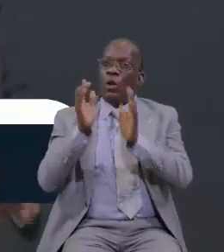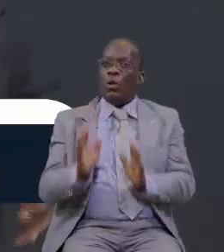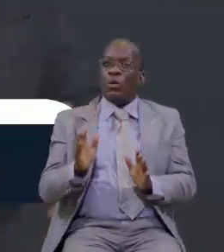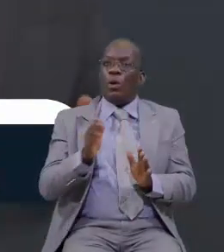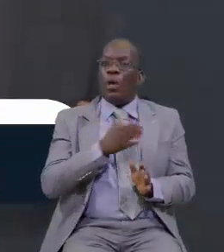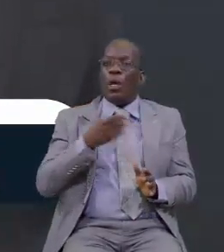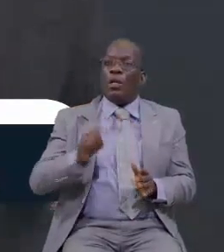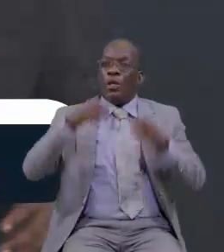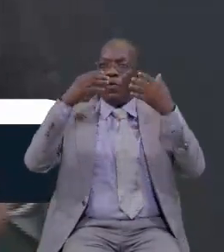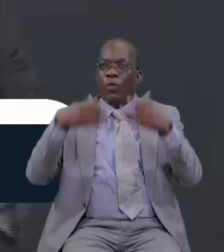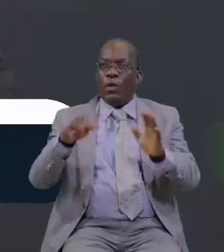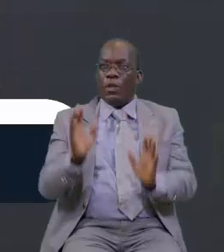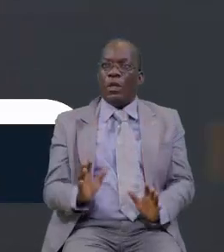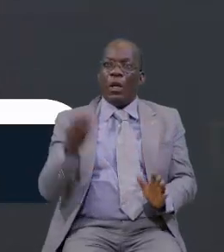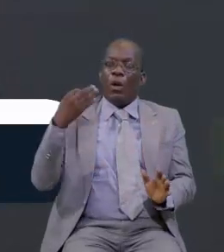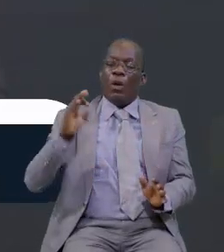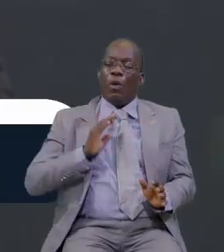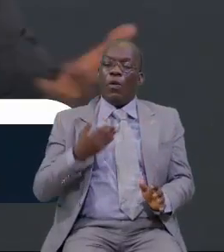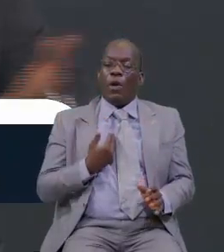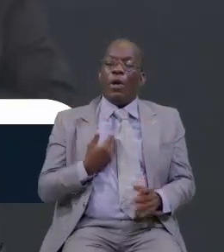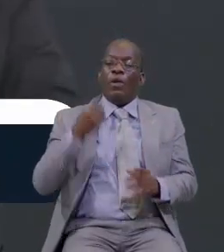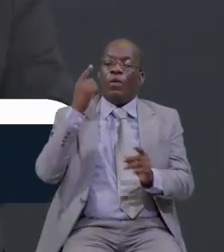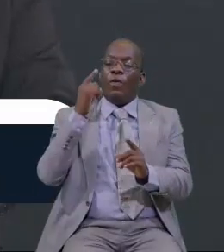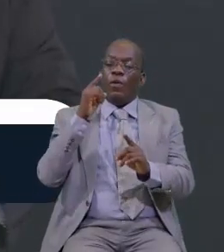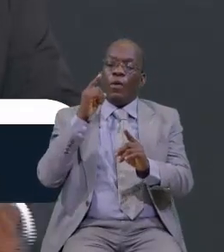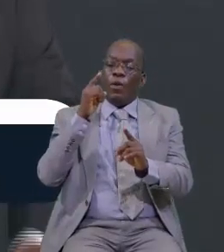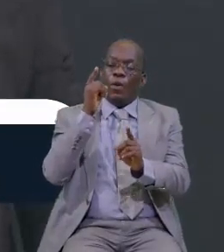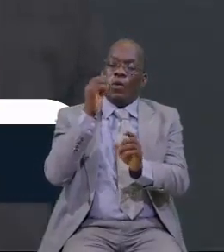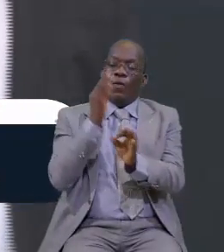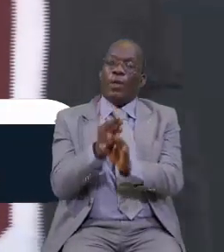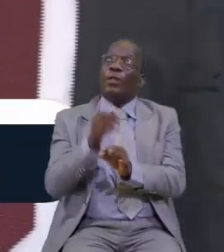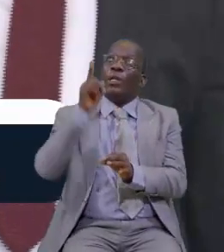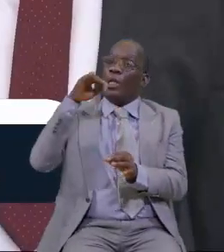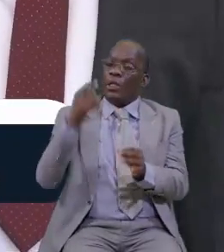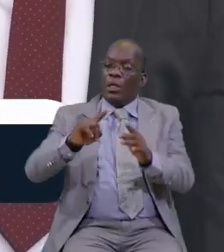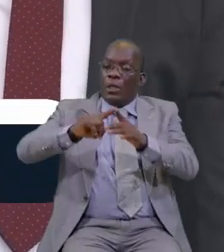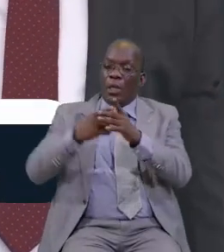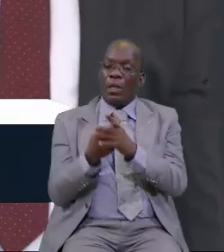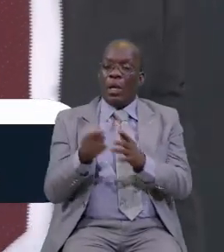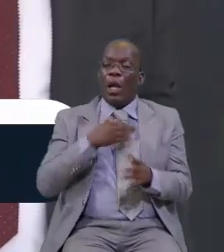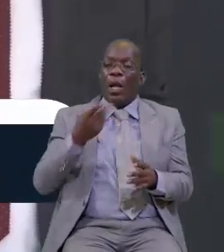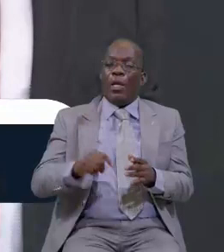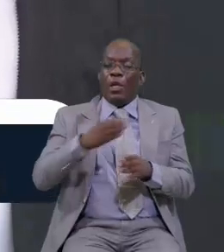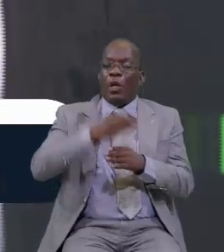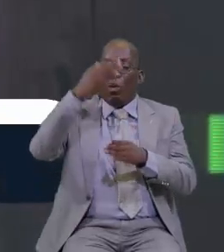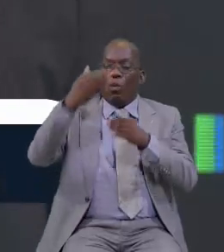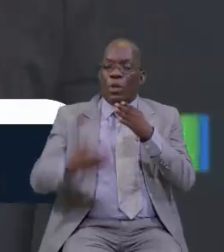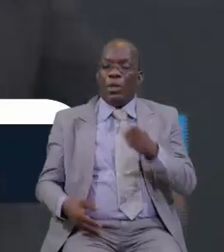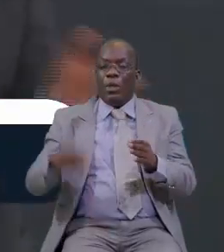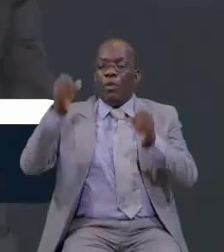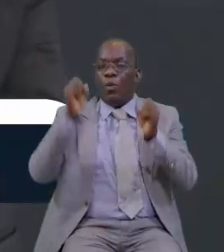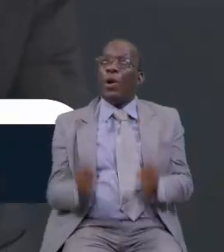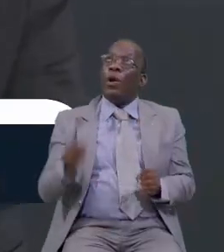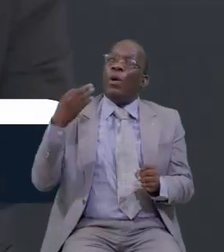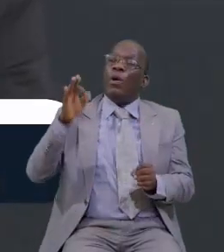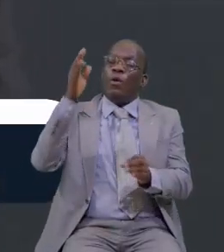our faith. Is the originator, and he is the consummate power of faith in our